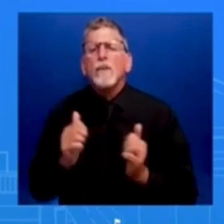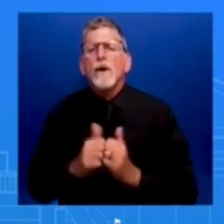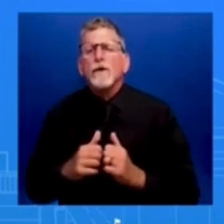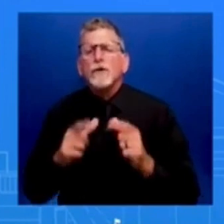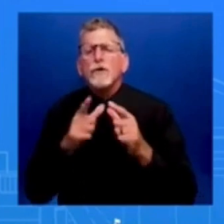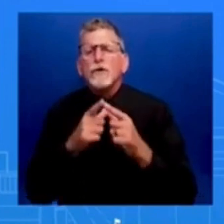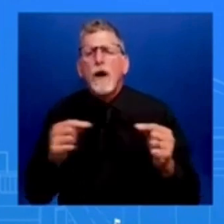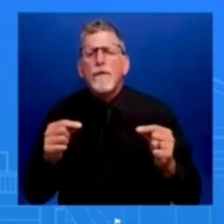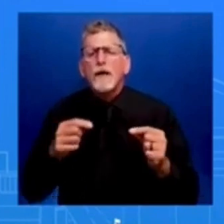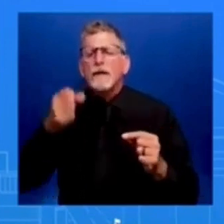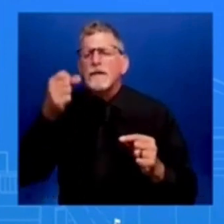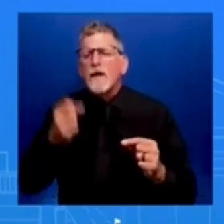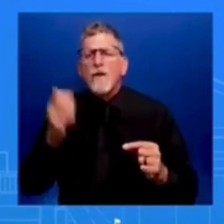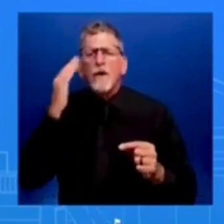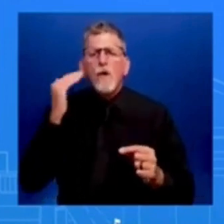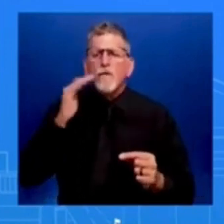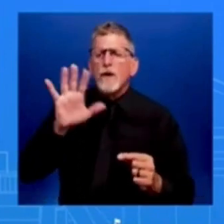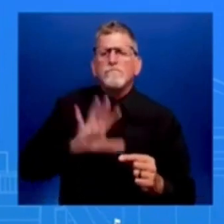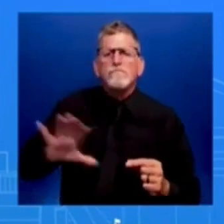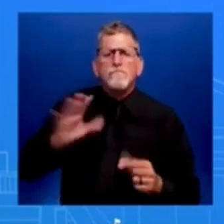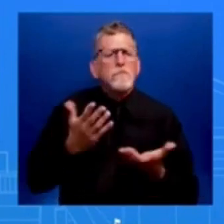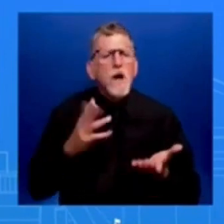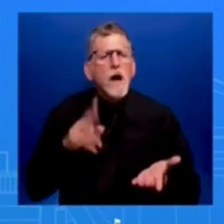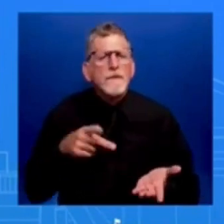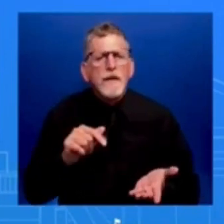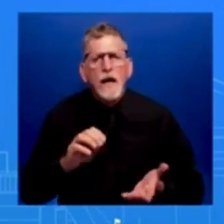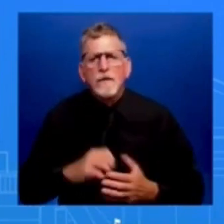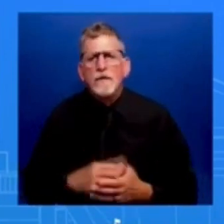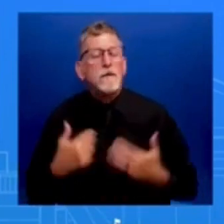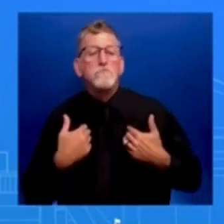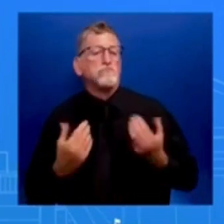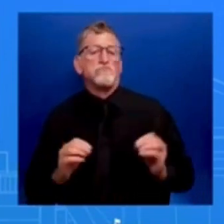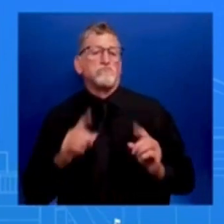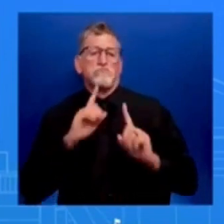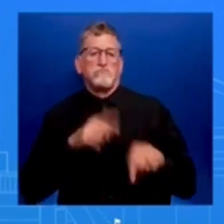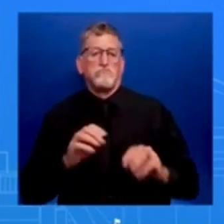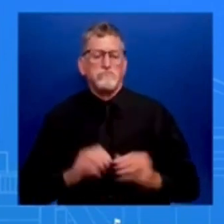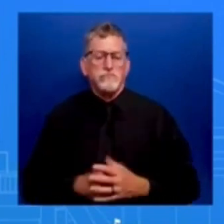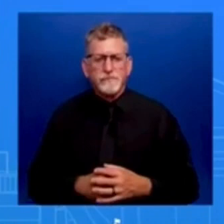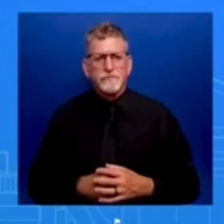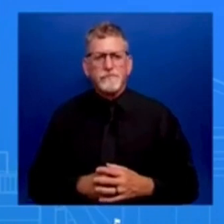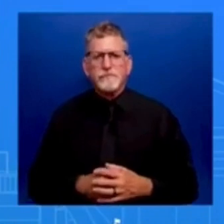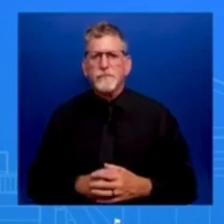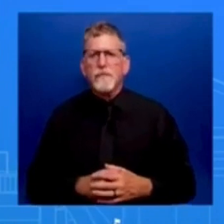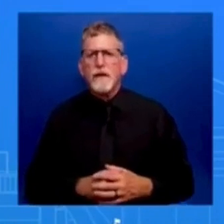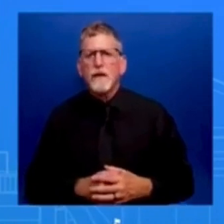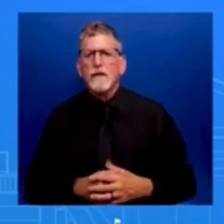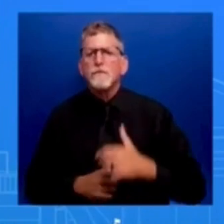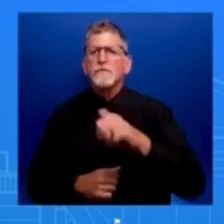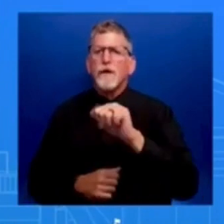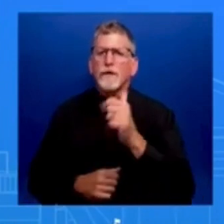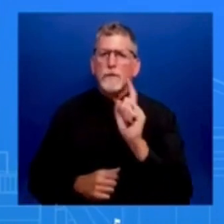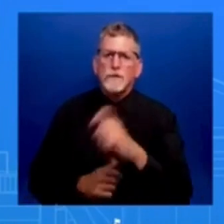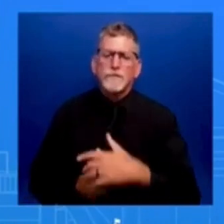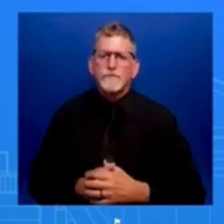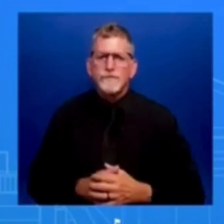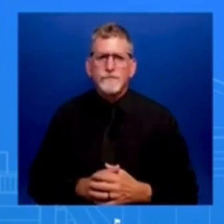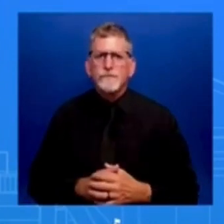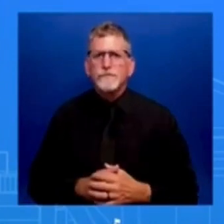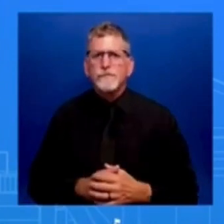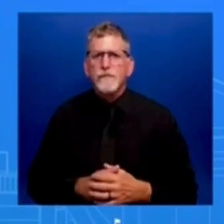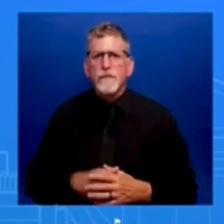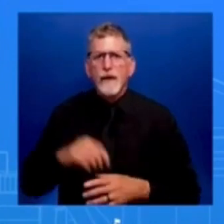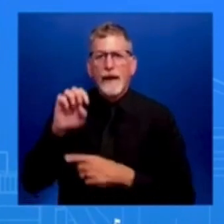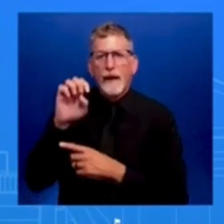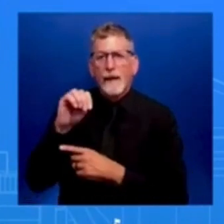time. Just a question about Niger. The U.S. Embassy has received reports about the borders and airports currently being